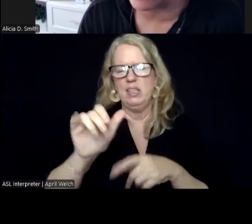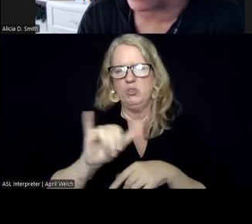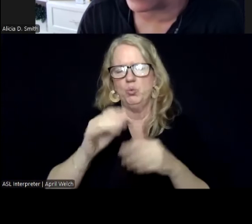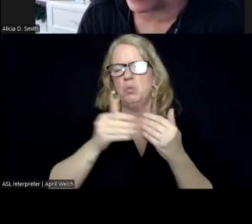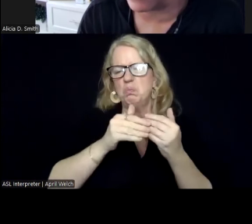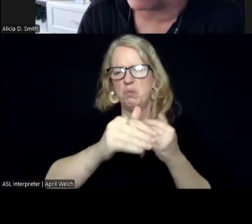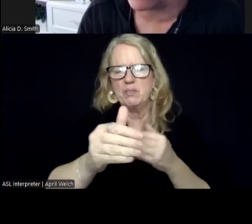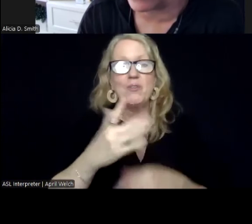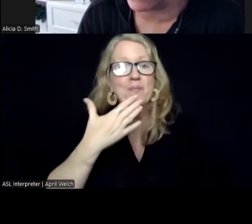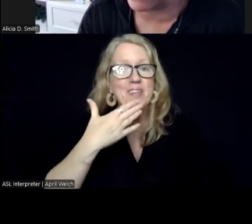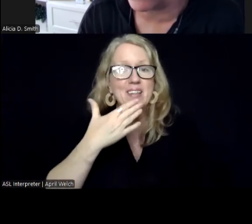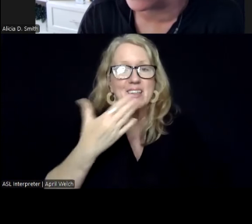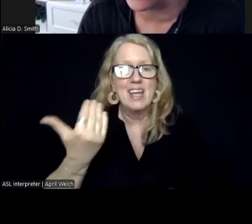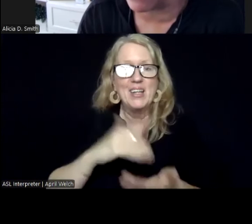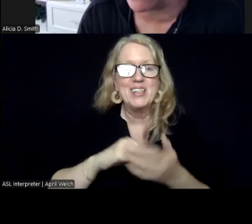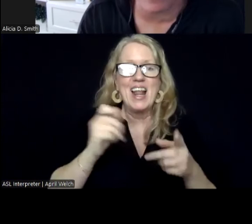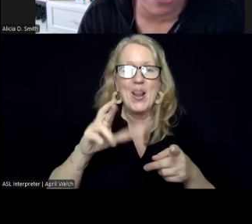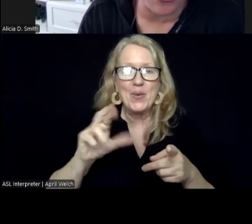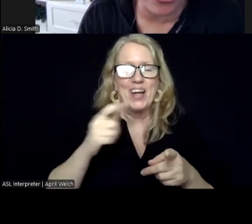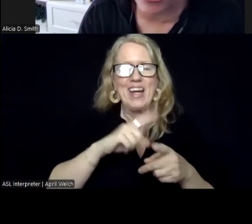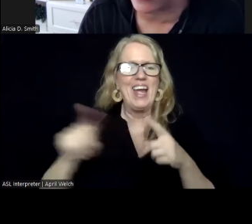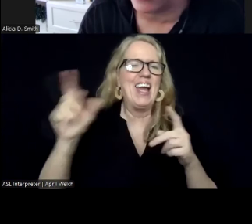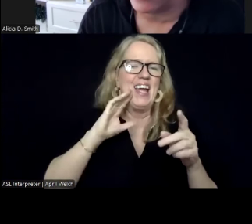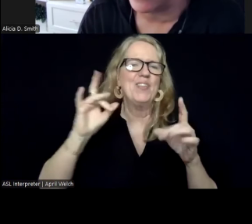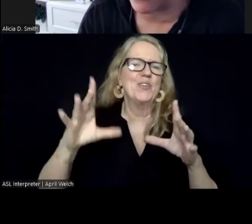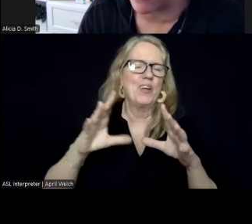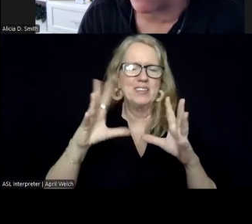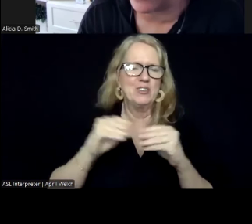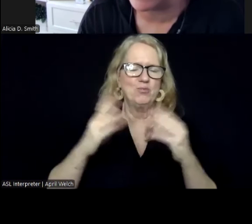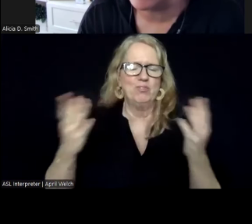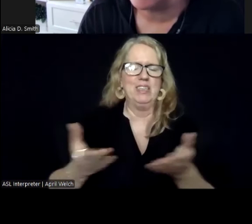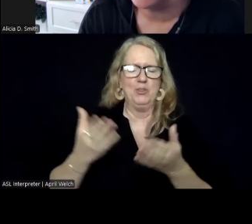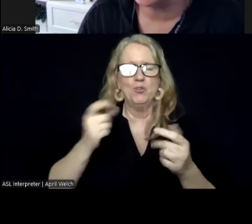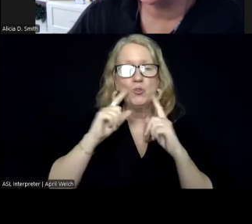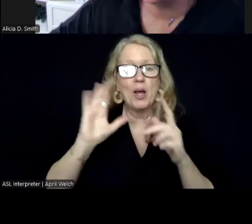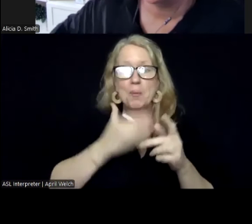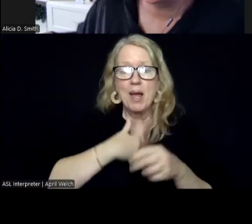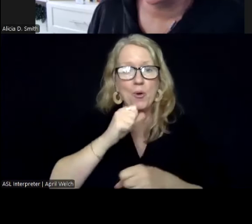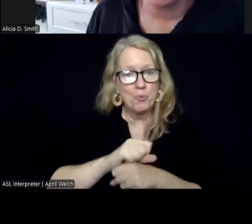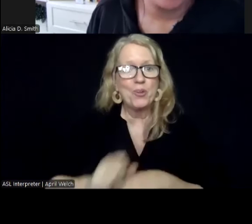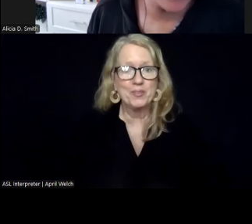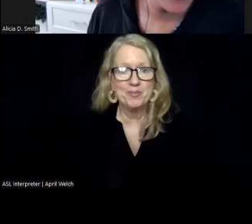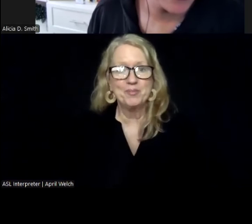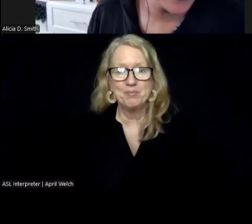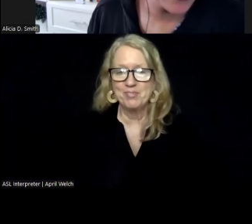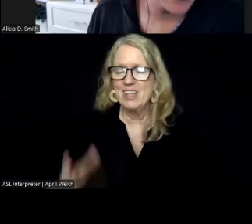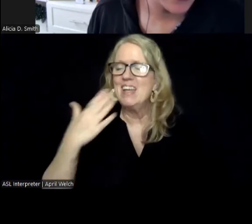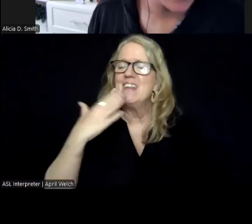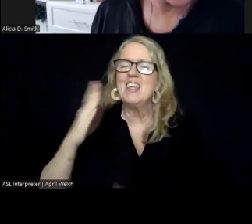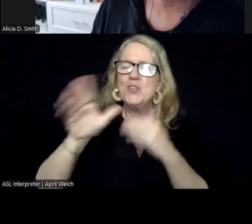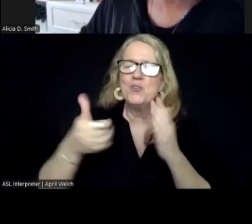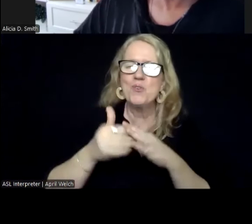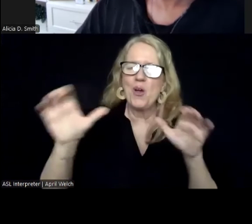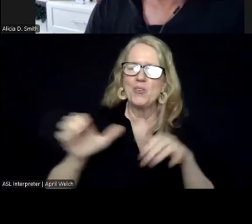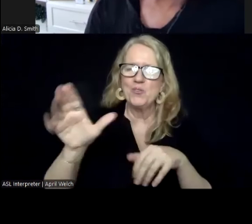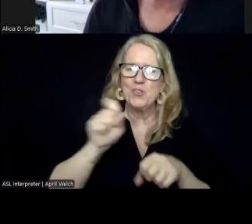So thanks again, Laura and the Crisis Jammers, for the opportunity to talk about our work. Yeah, well, thank you all for doing that work.